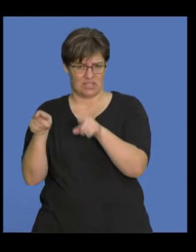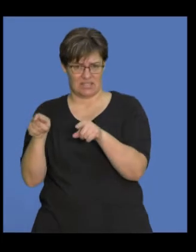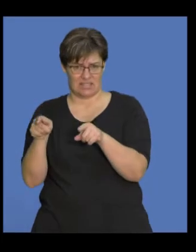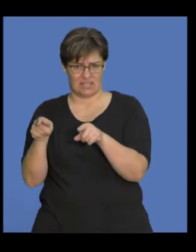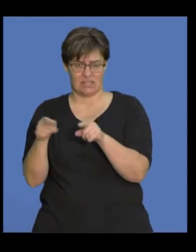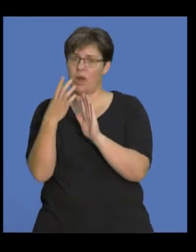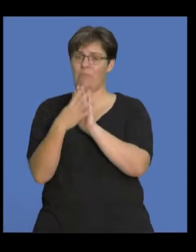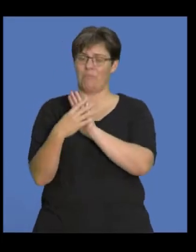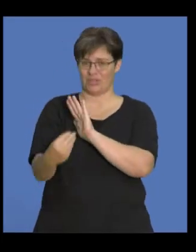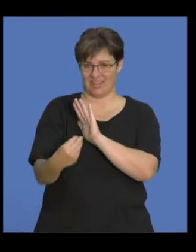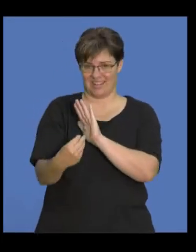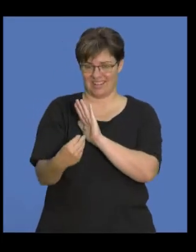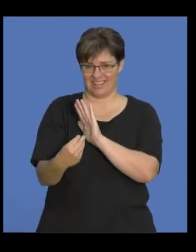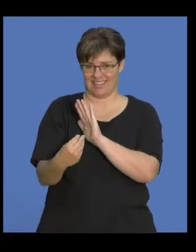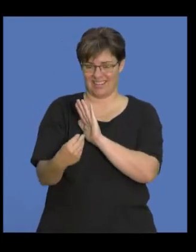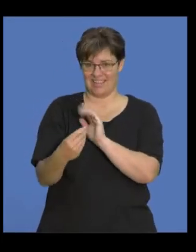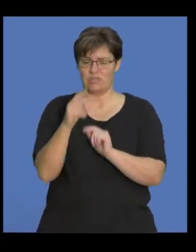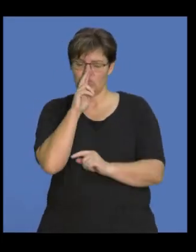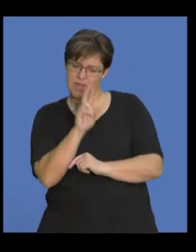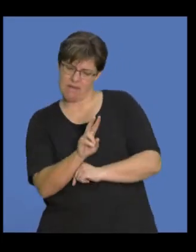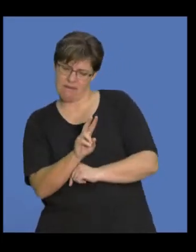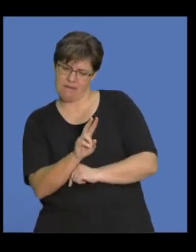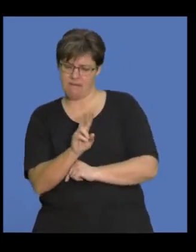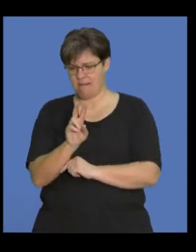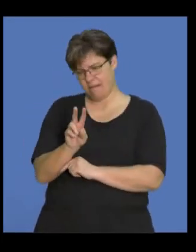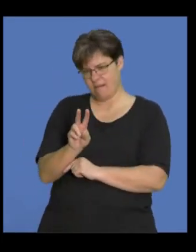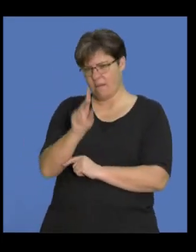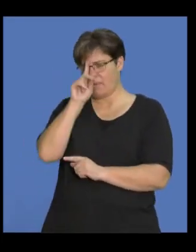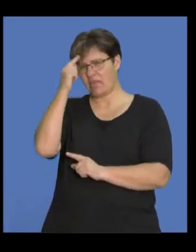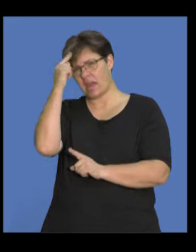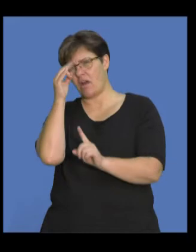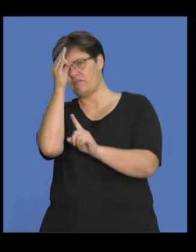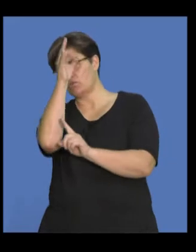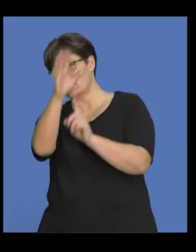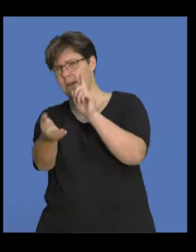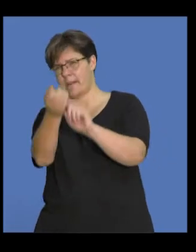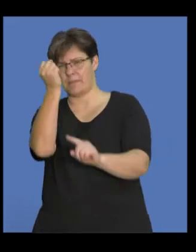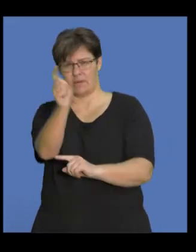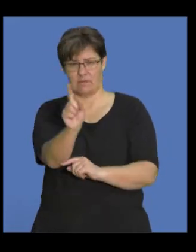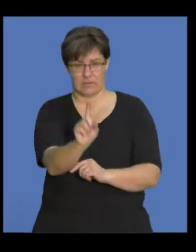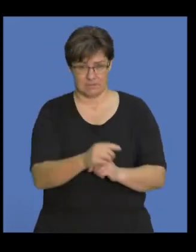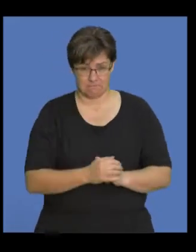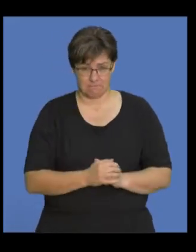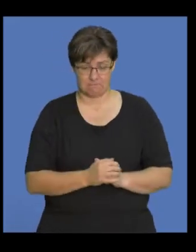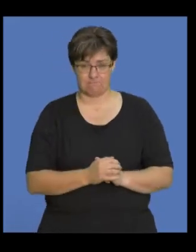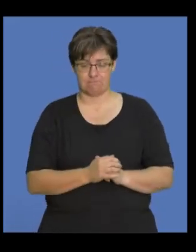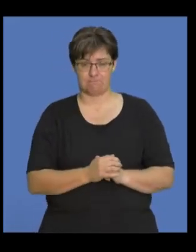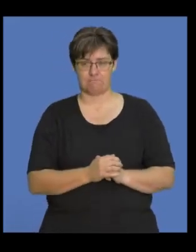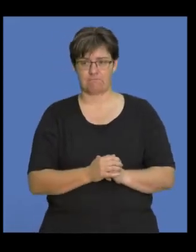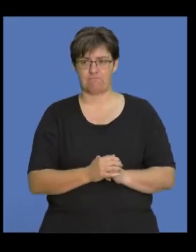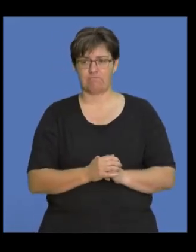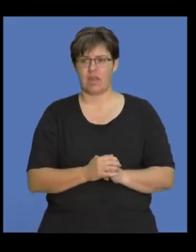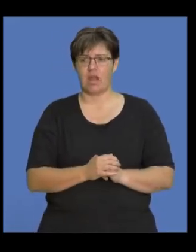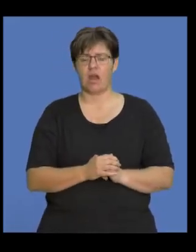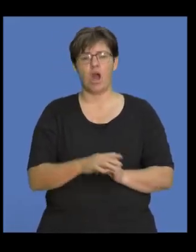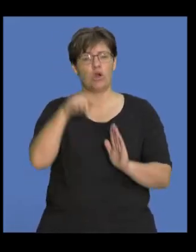our models, to assist us in trying to predict what will happen in the future. Now, the context,